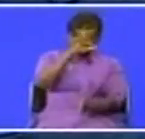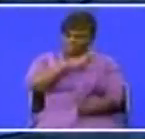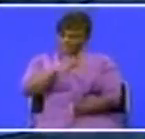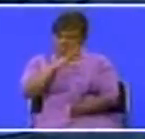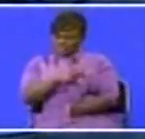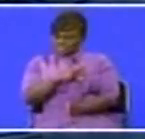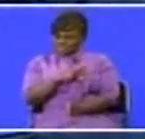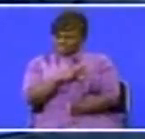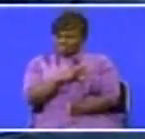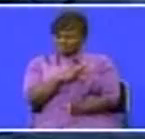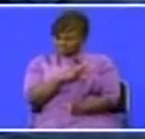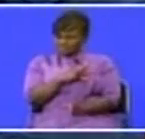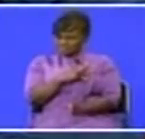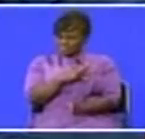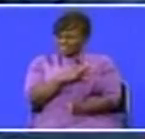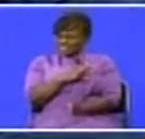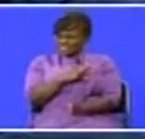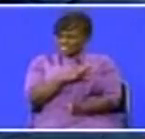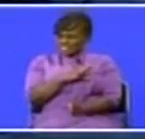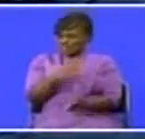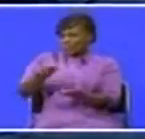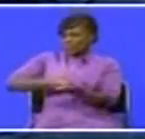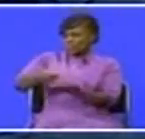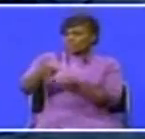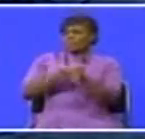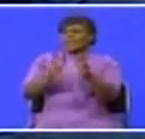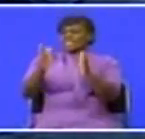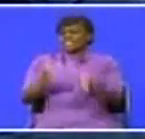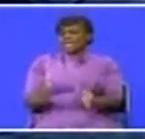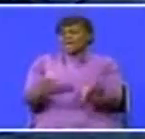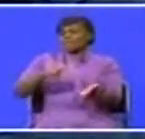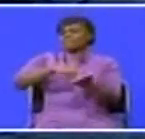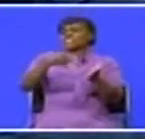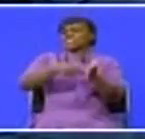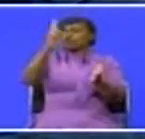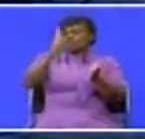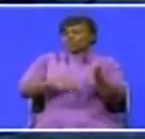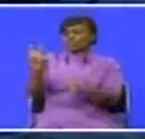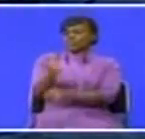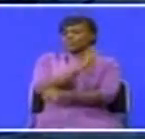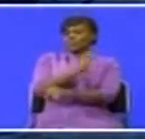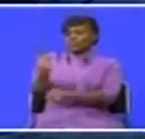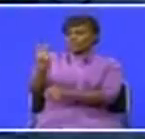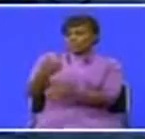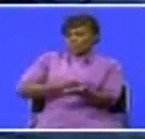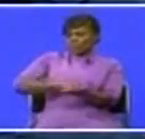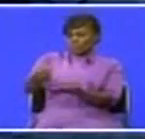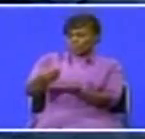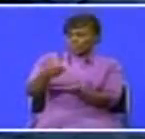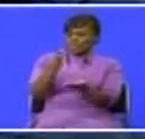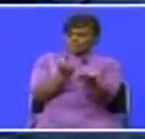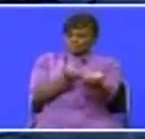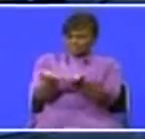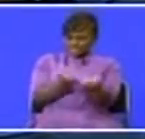of receivership, what is a receiving manager, a corporation assigned to oversee an insolvent business and has